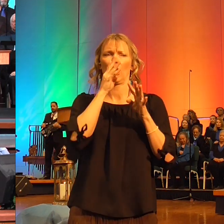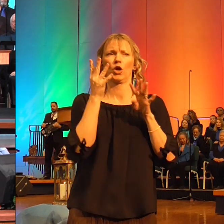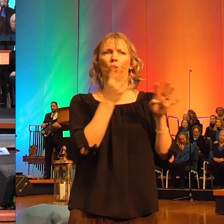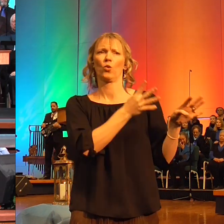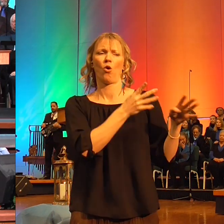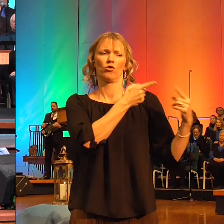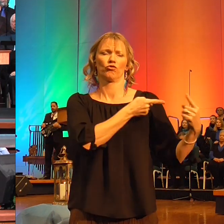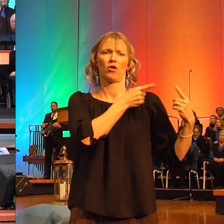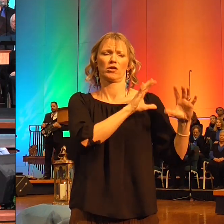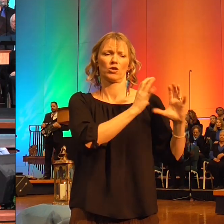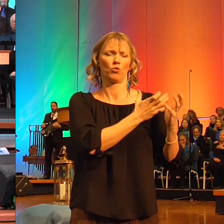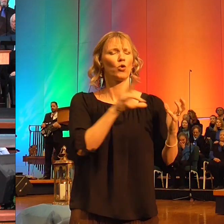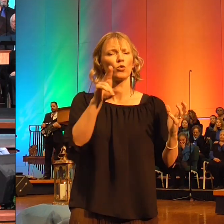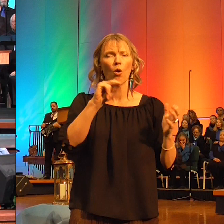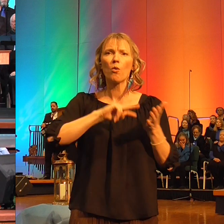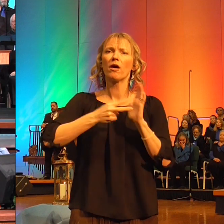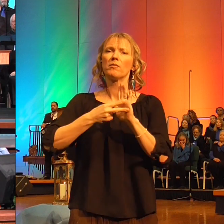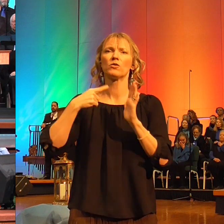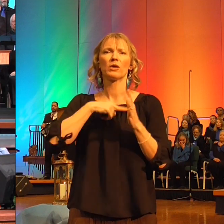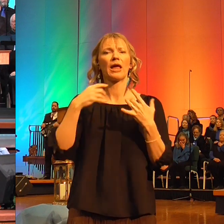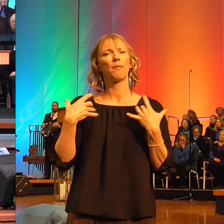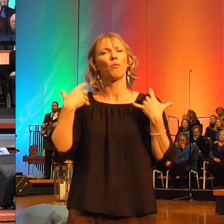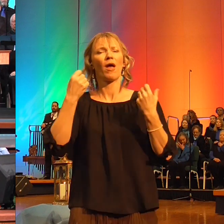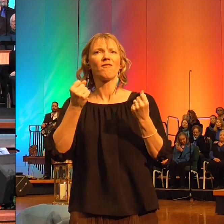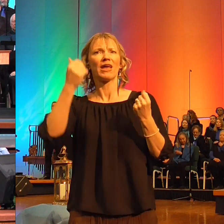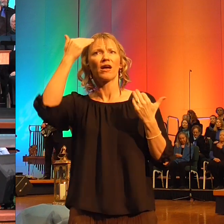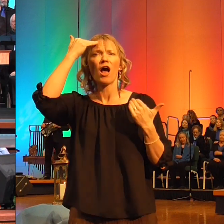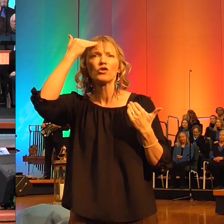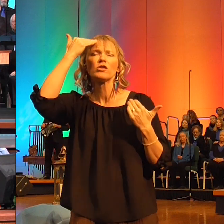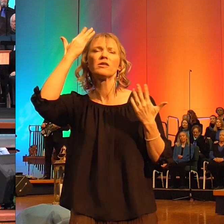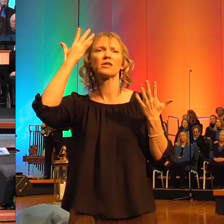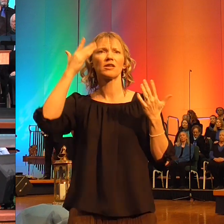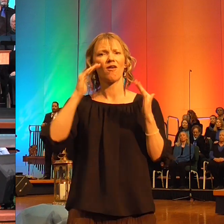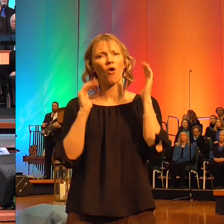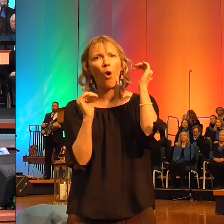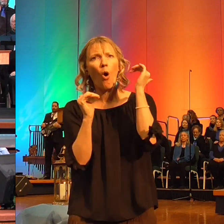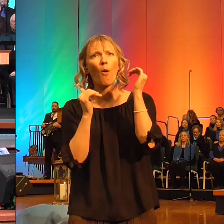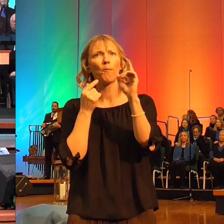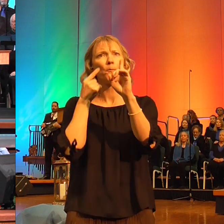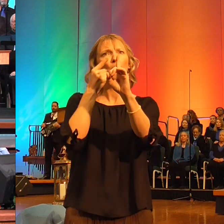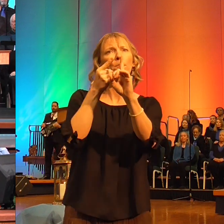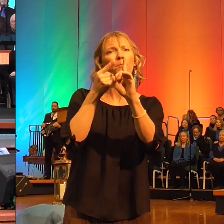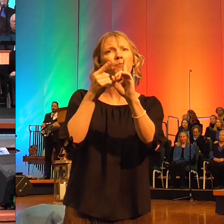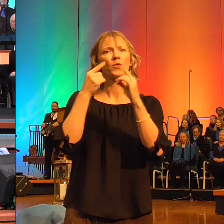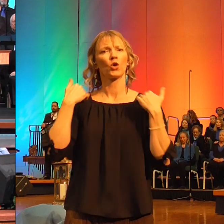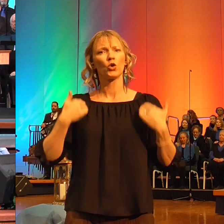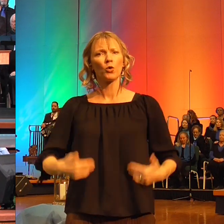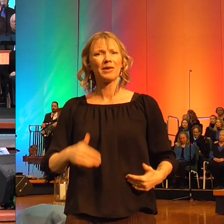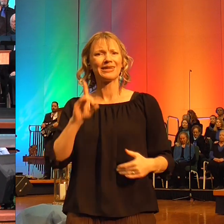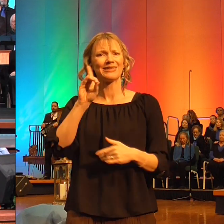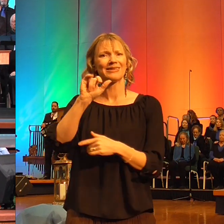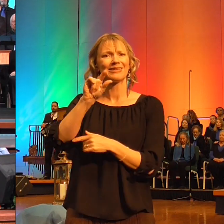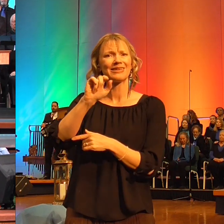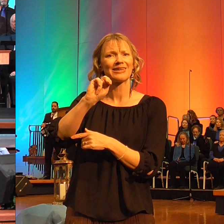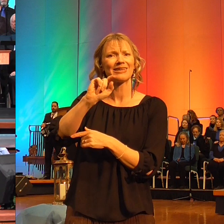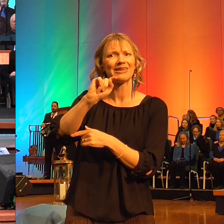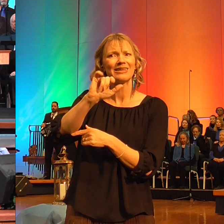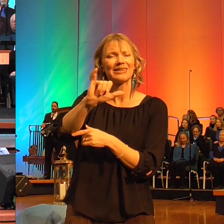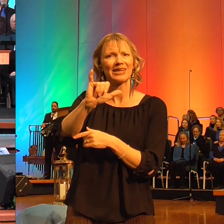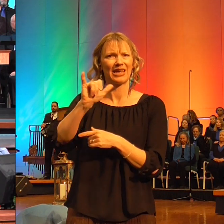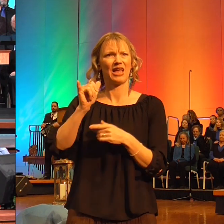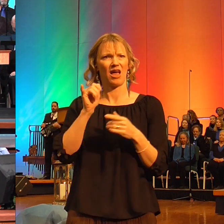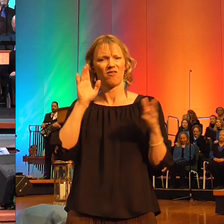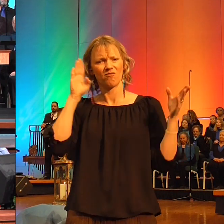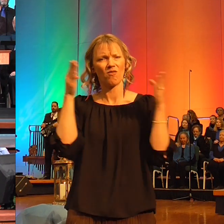that we can bravely and courageously take a consciousness of hope and for human dignity and take them into these issues, ask ourselves the